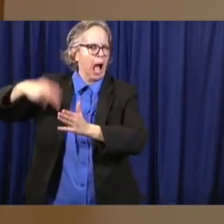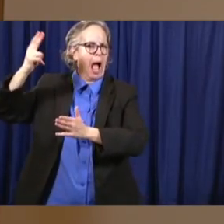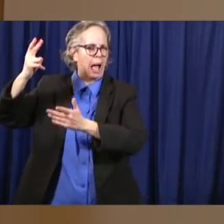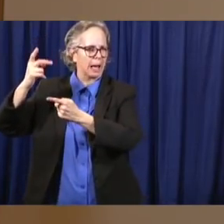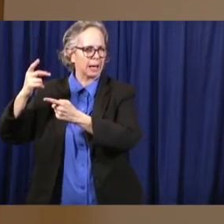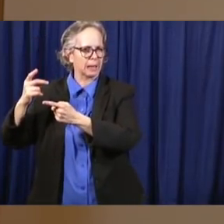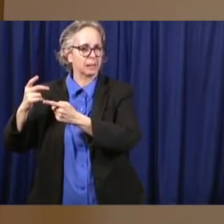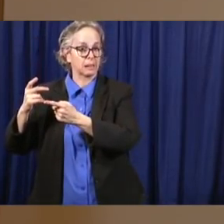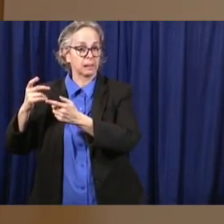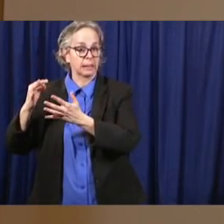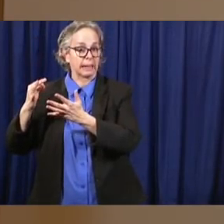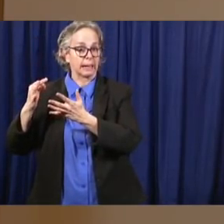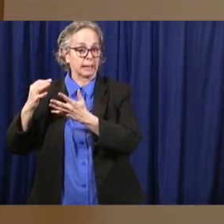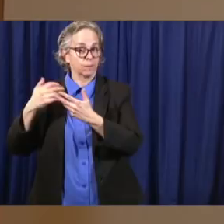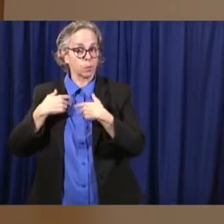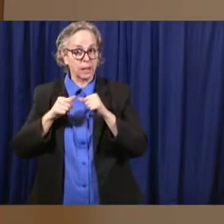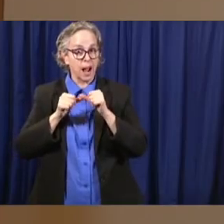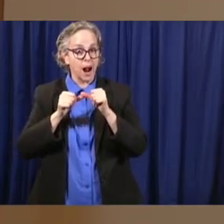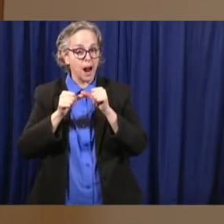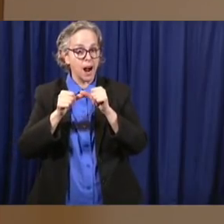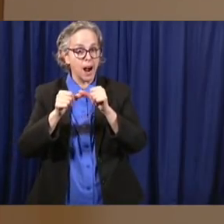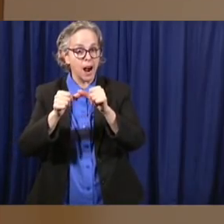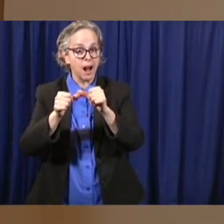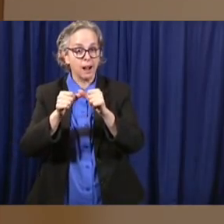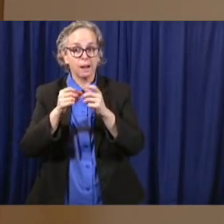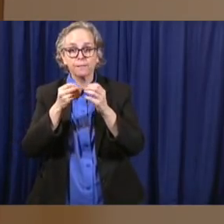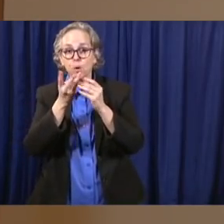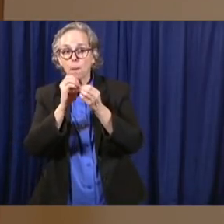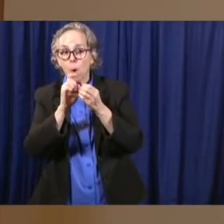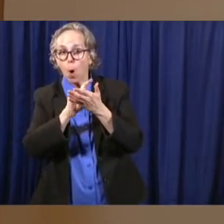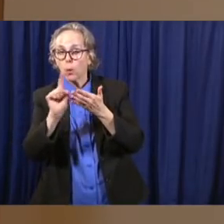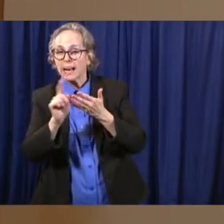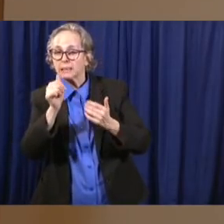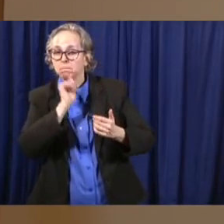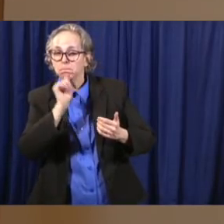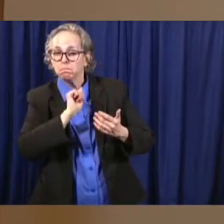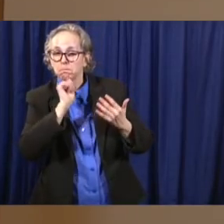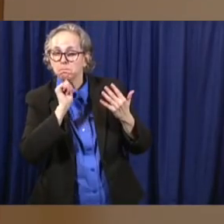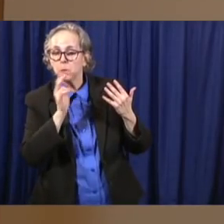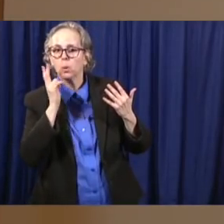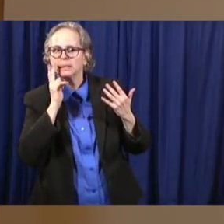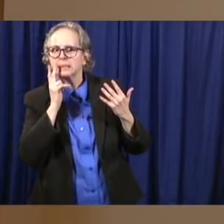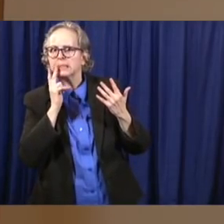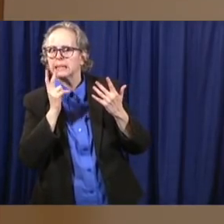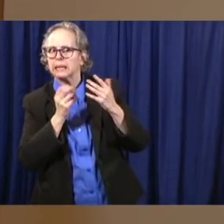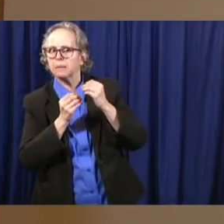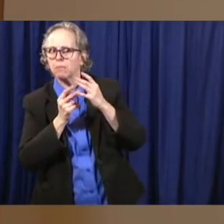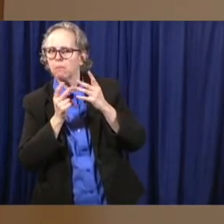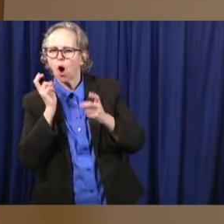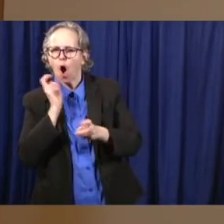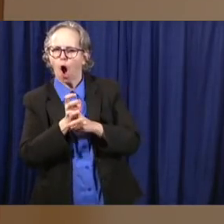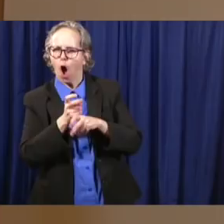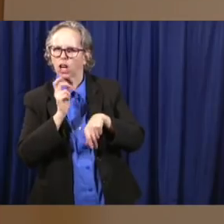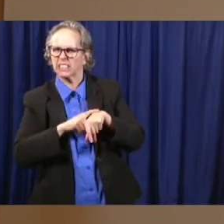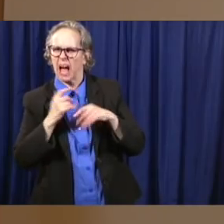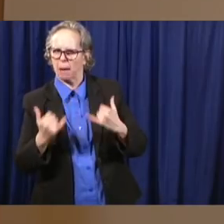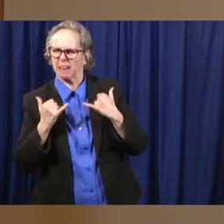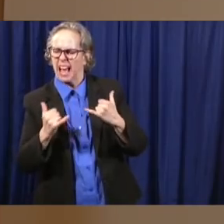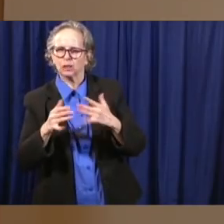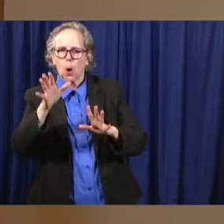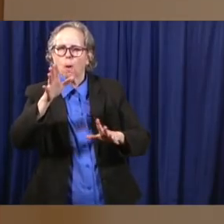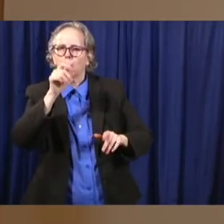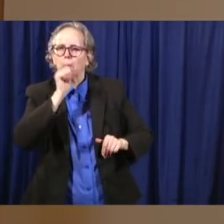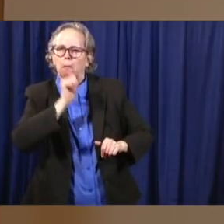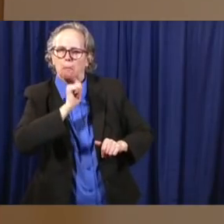keep this going these few more weeks, while we go through probably what will be the hardest time, we will see those number